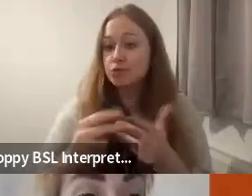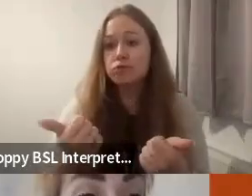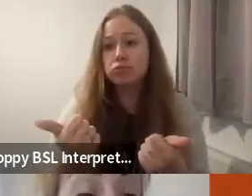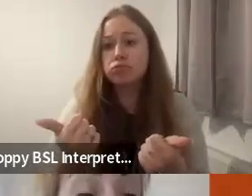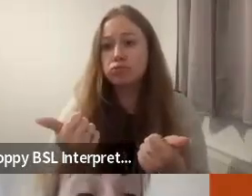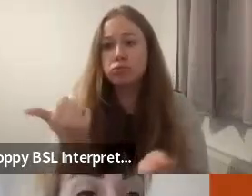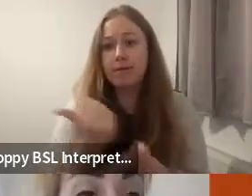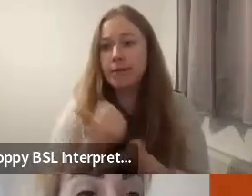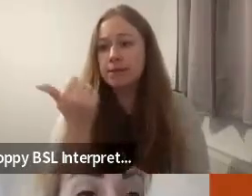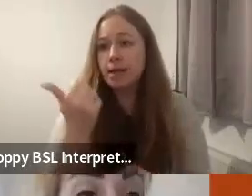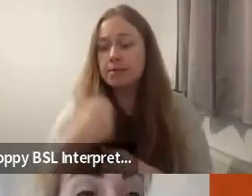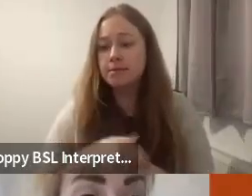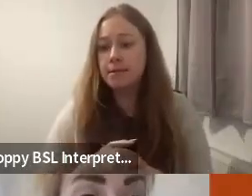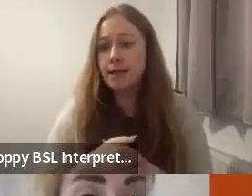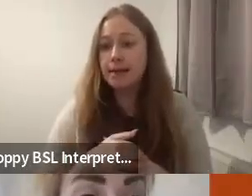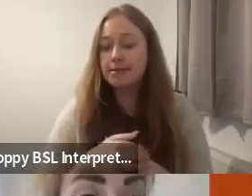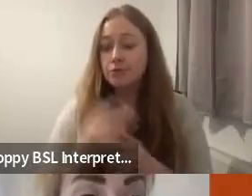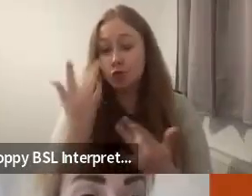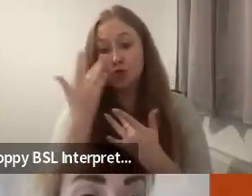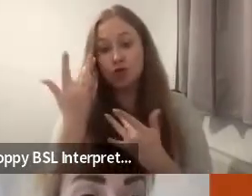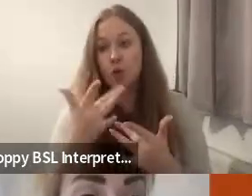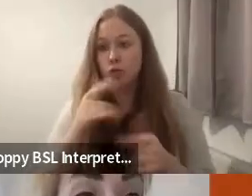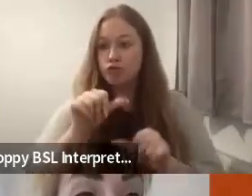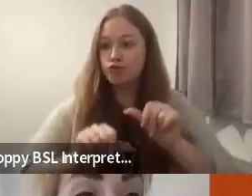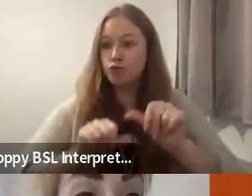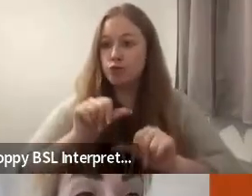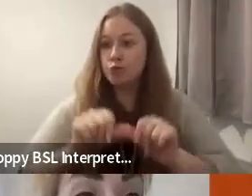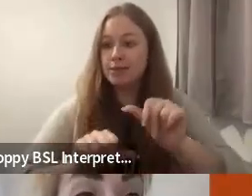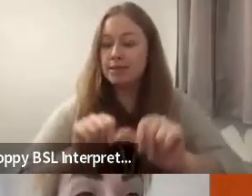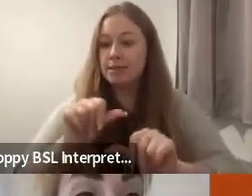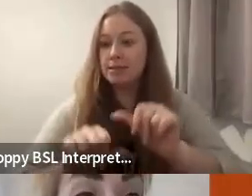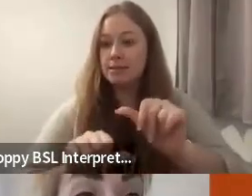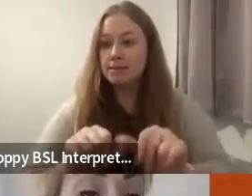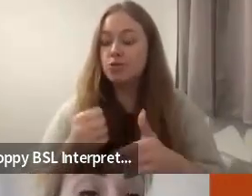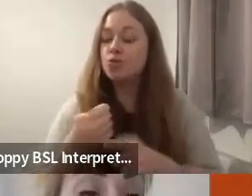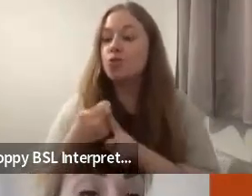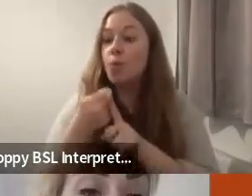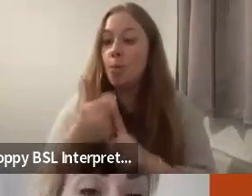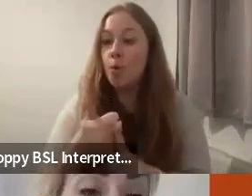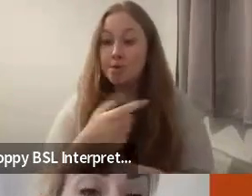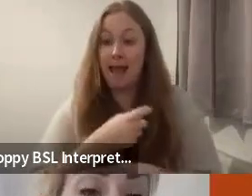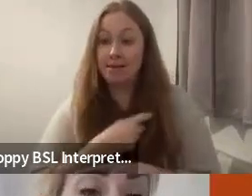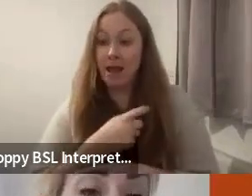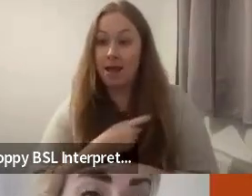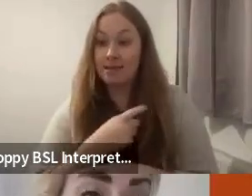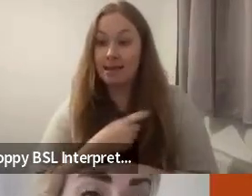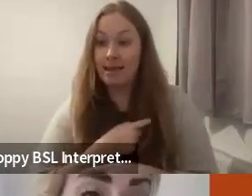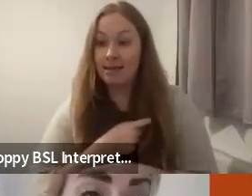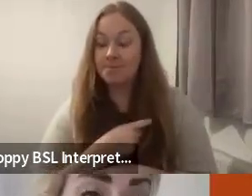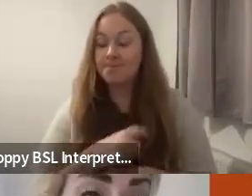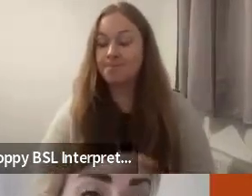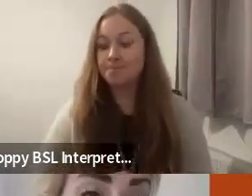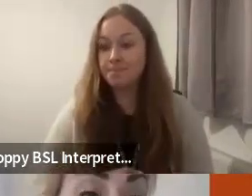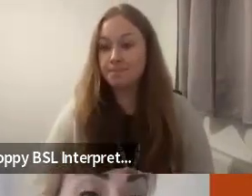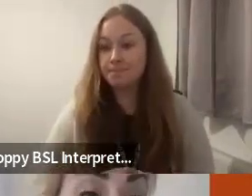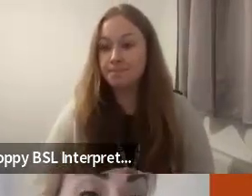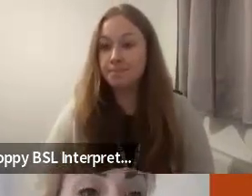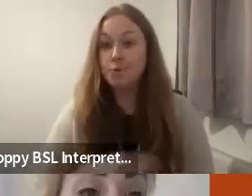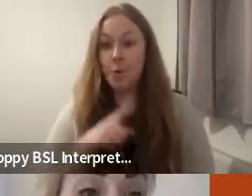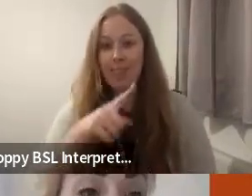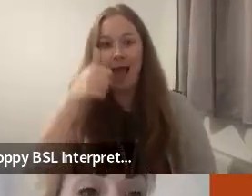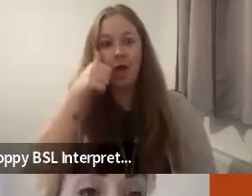for predictable, consistent routines to support anxieties around your children potentially knowing what